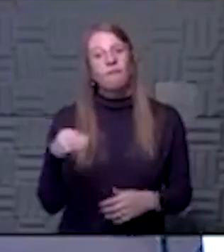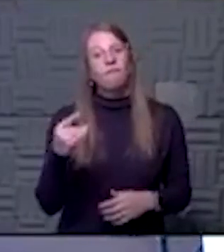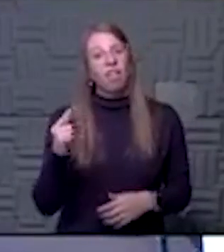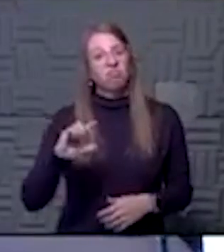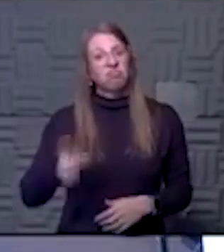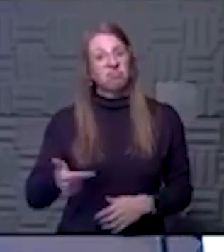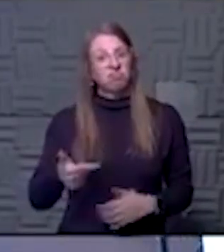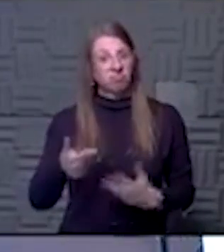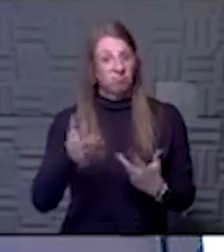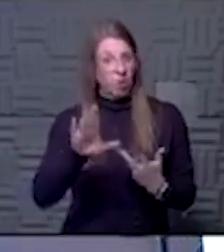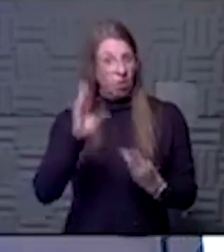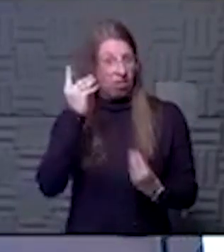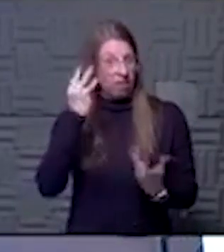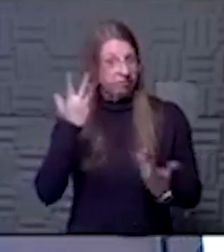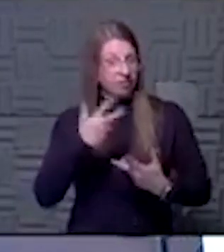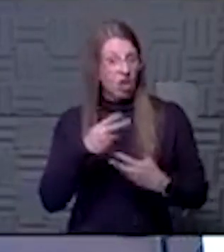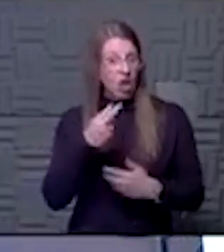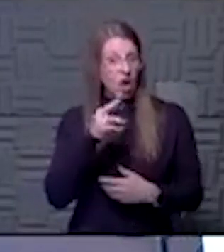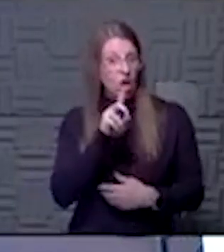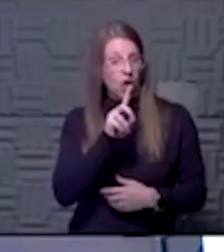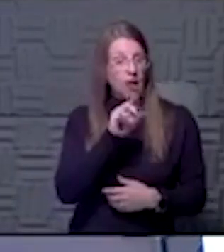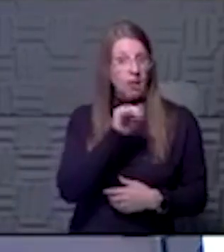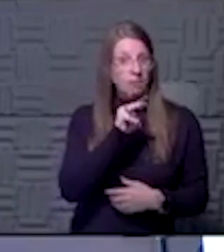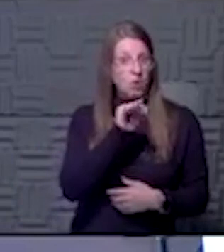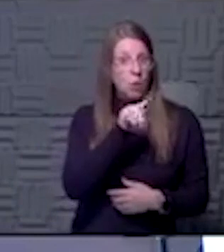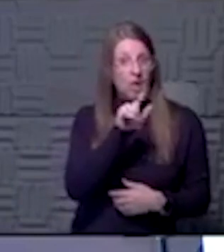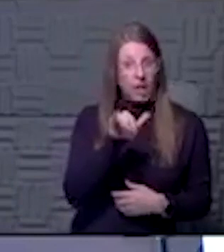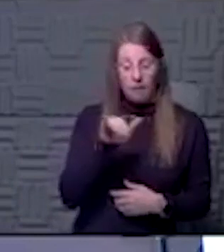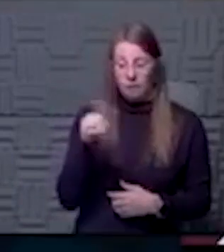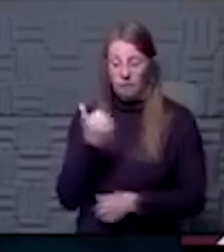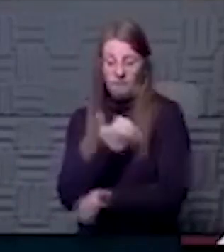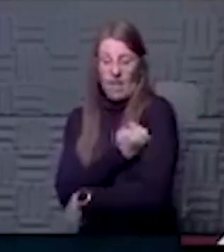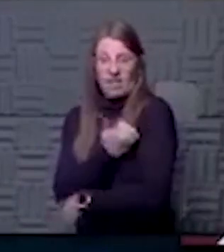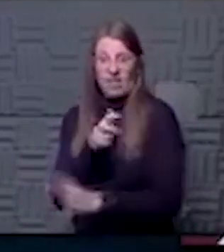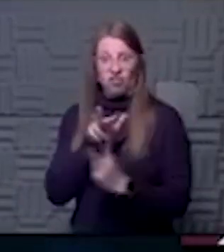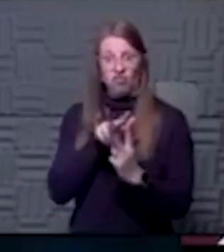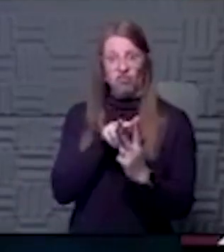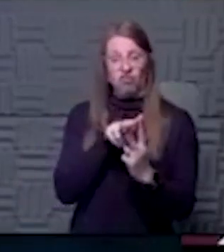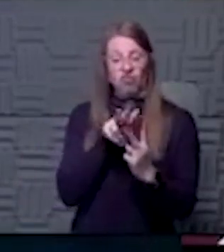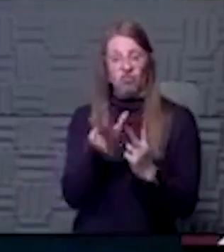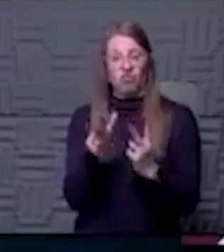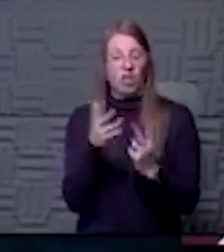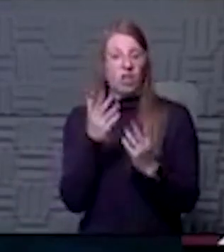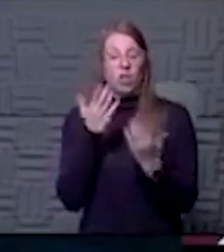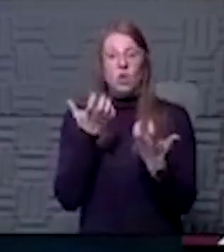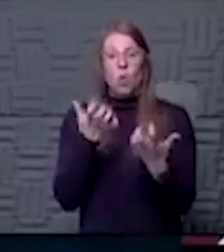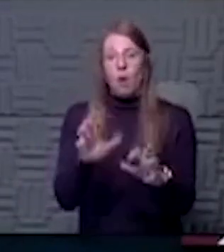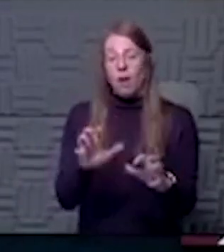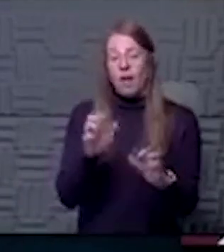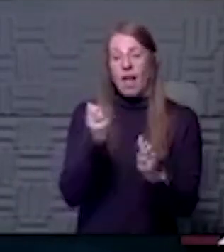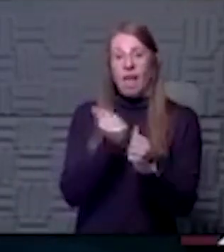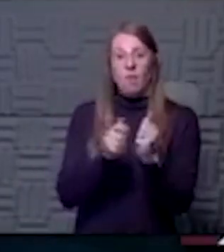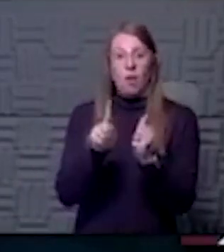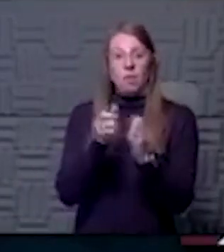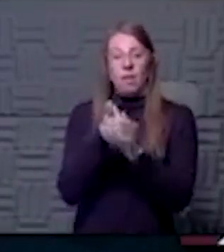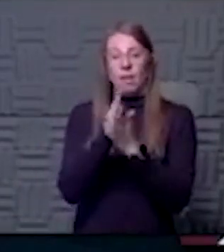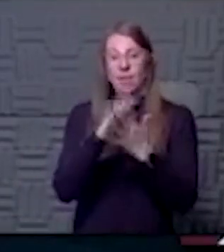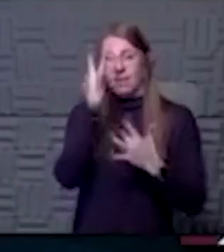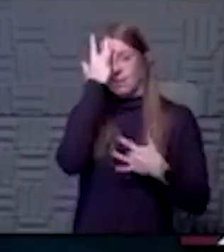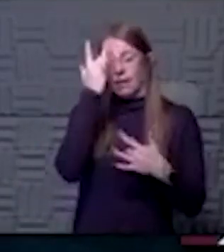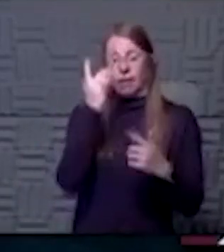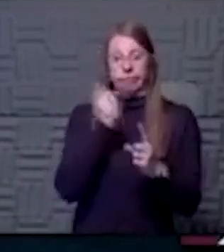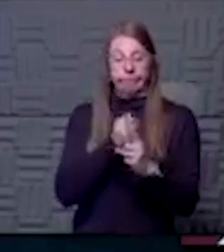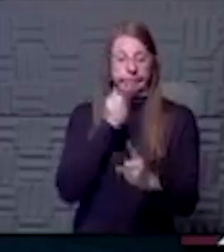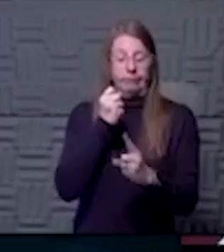thoughts about that as well, about herd immunity and vaccination? I don't think we want everybody to run out and get sick all at once. I saw that